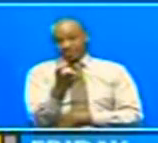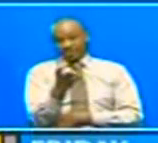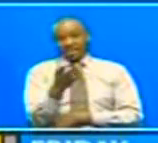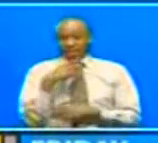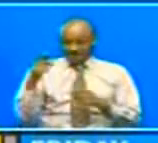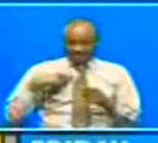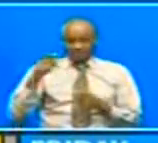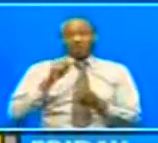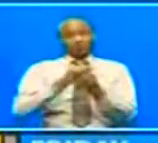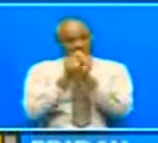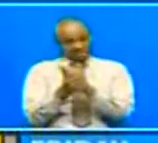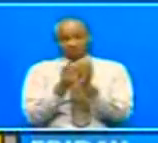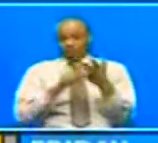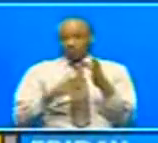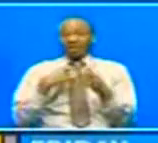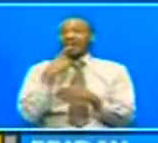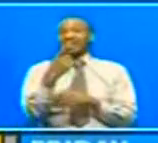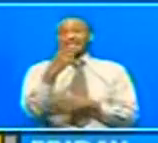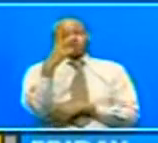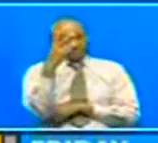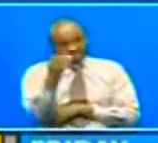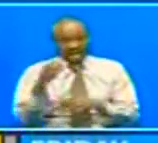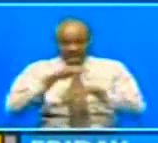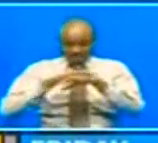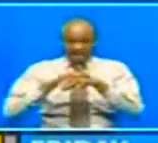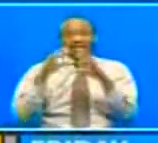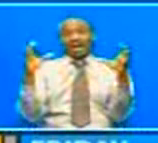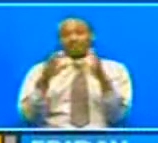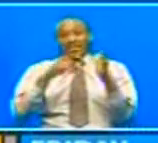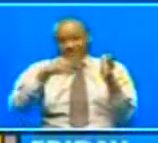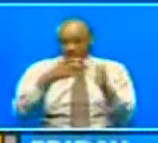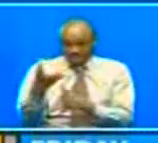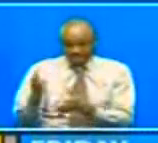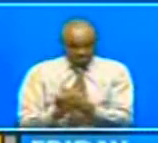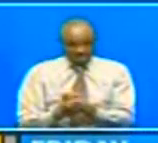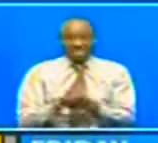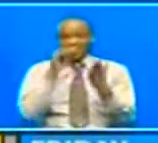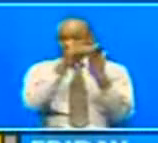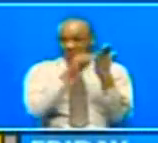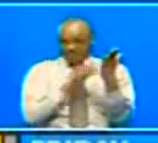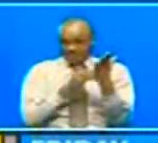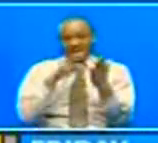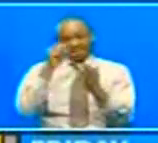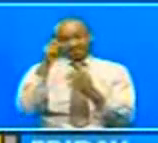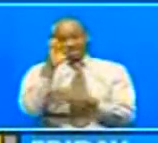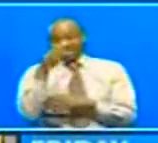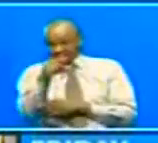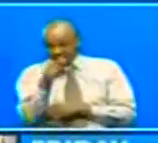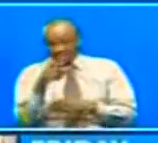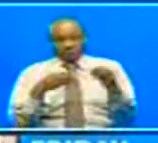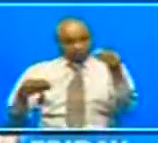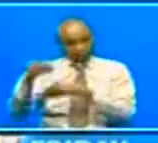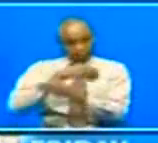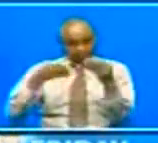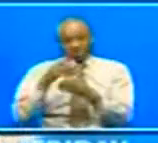Stock Exchange currently has 120 African companies listed on the exchange with a combined market